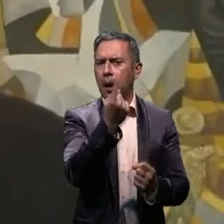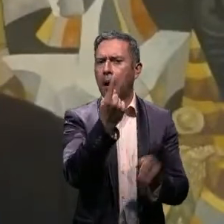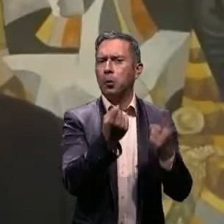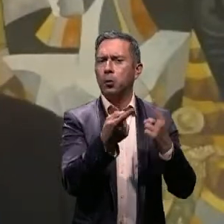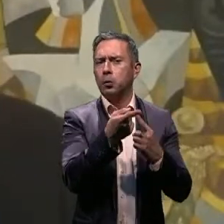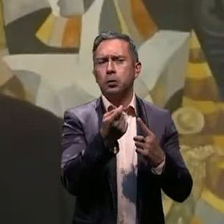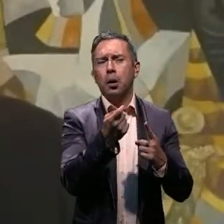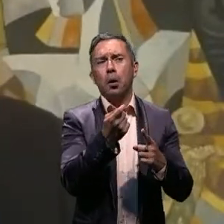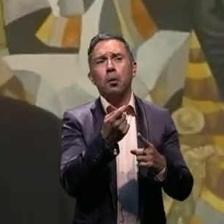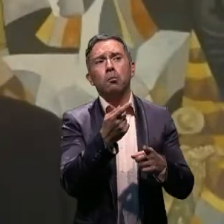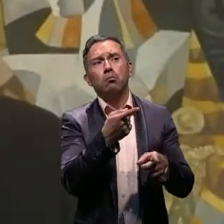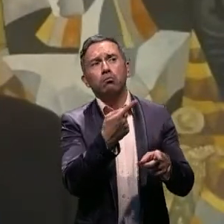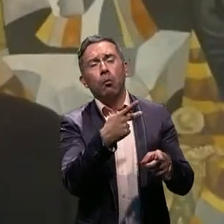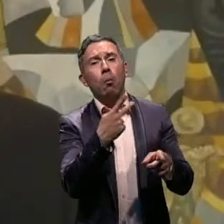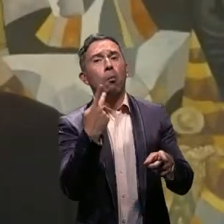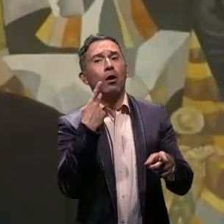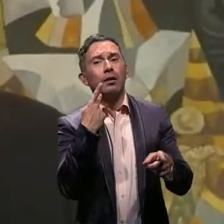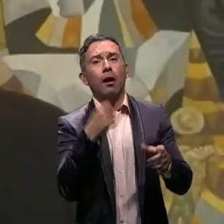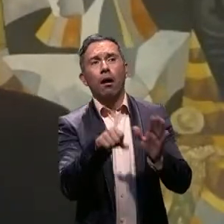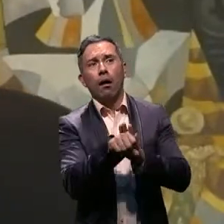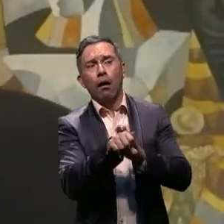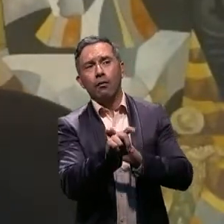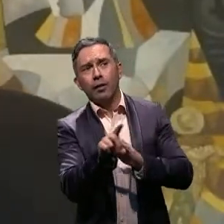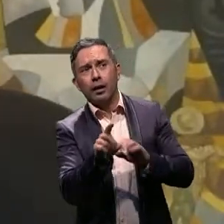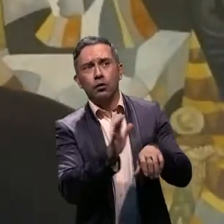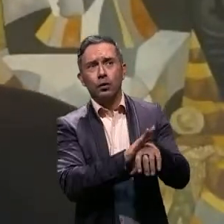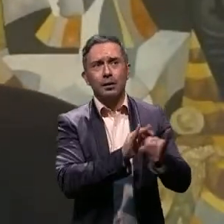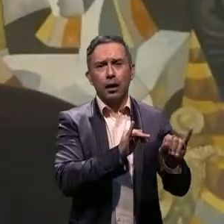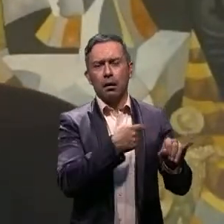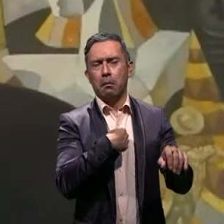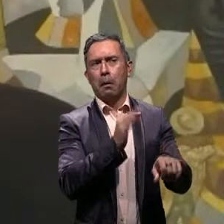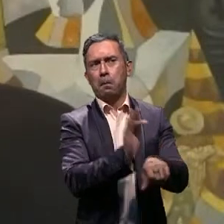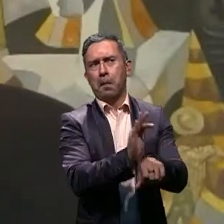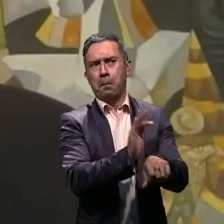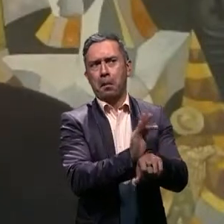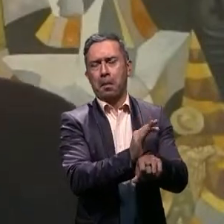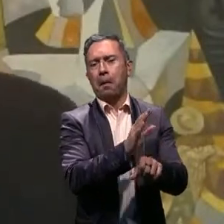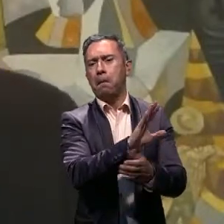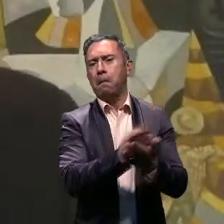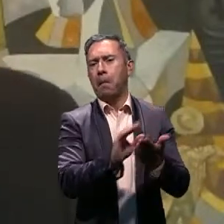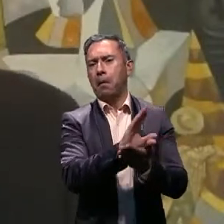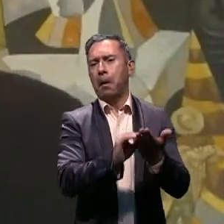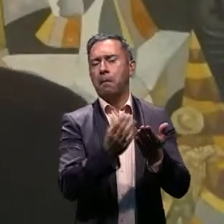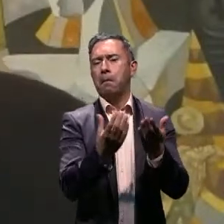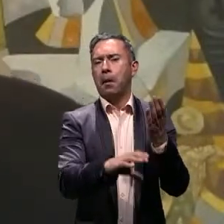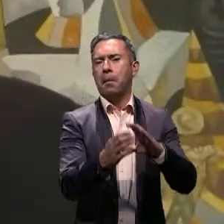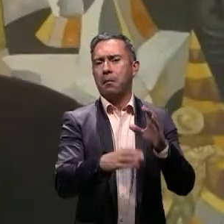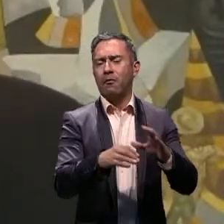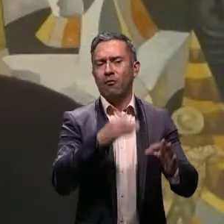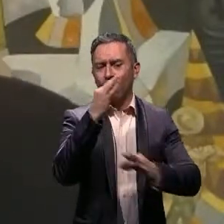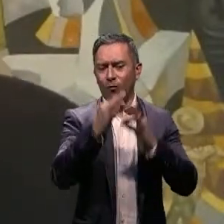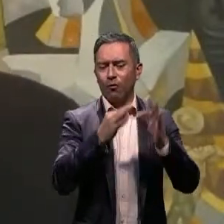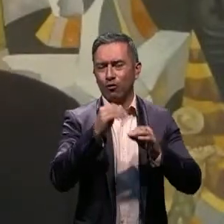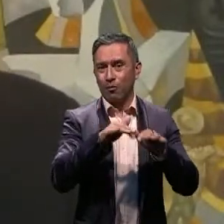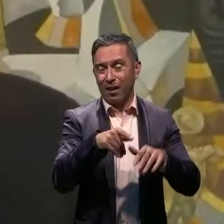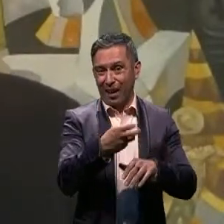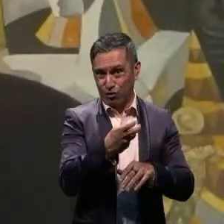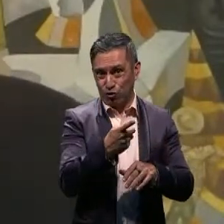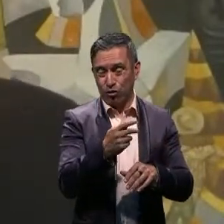are clearly spokesmen of a political ideology. And these